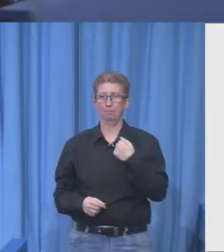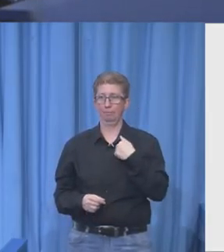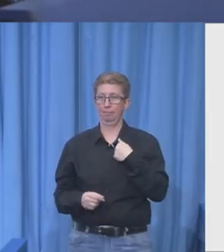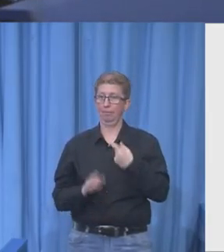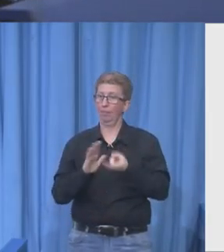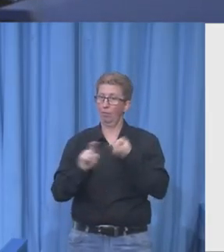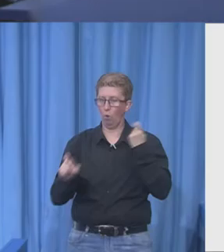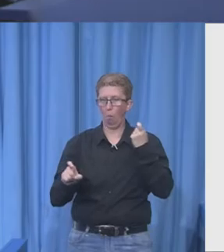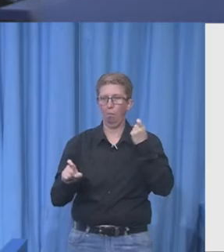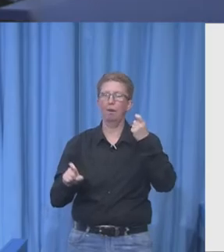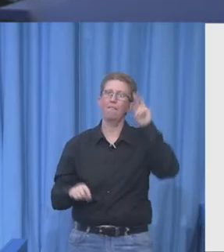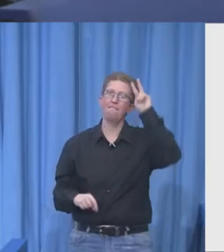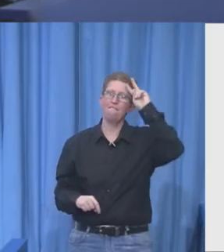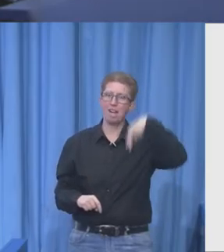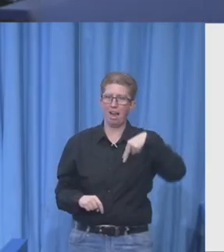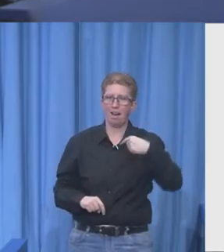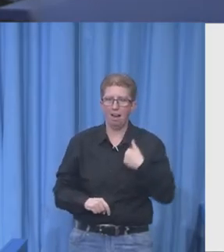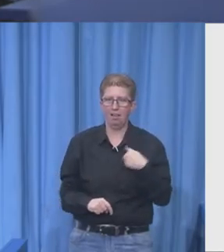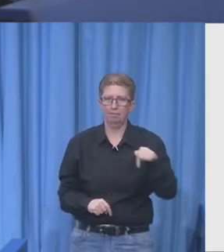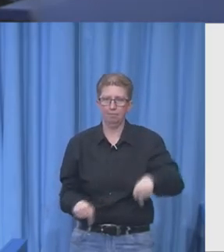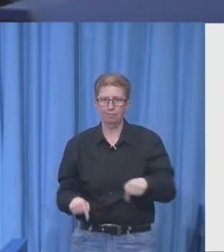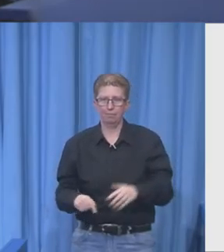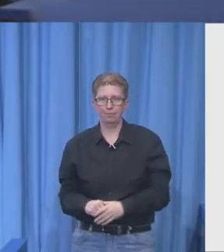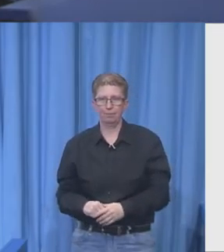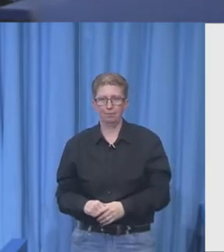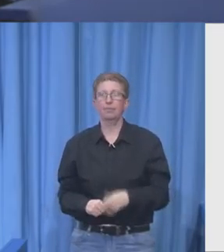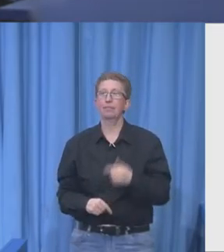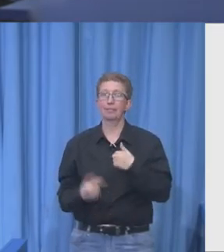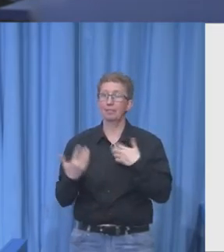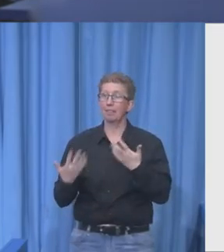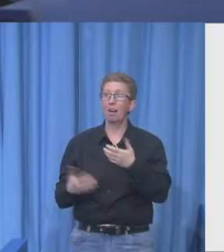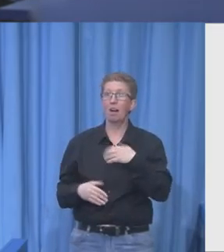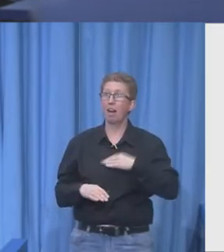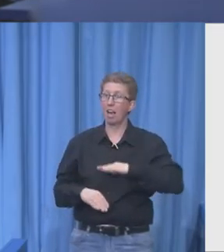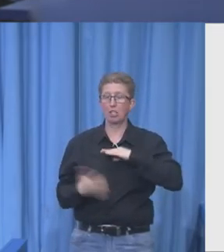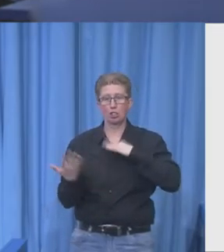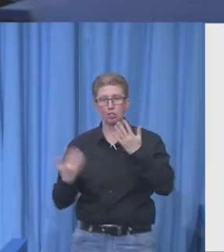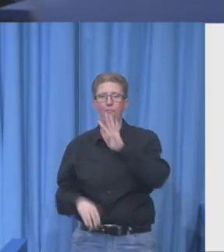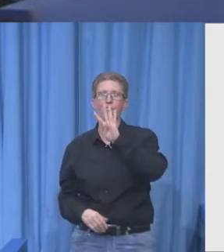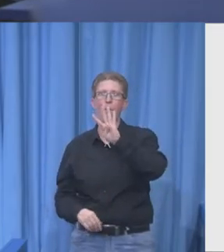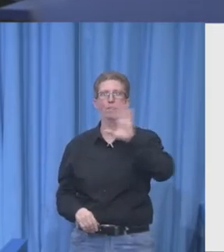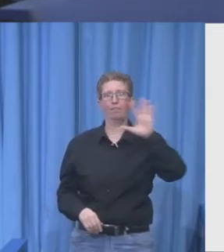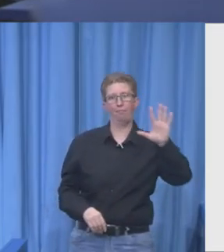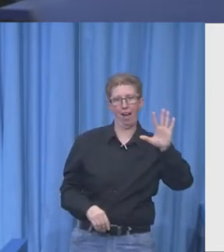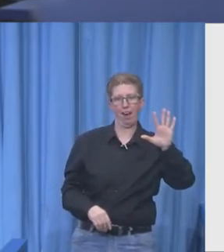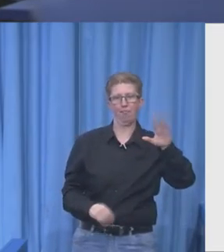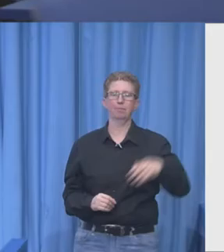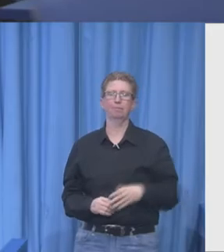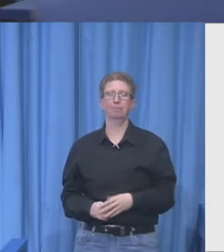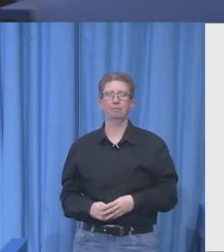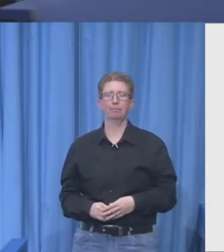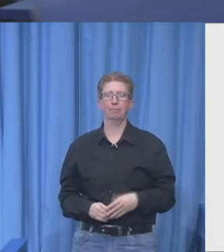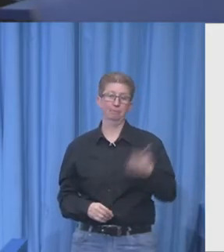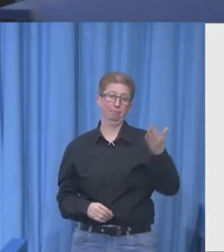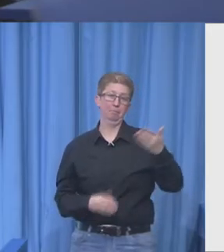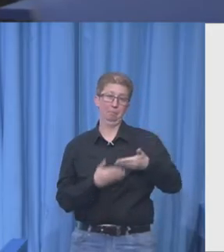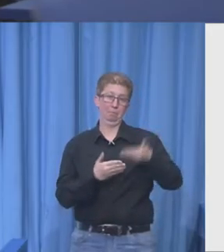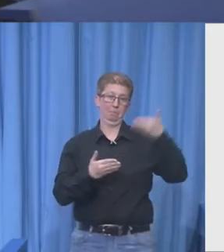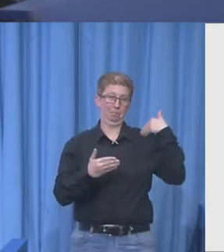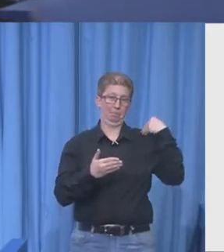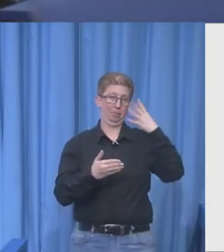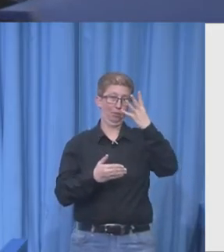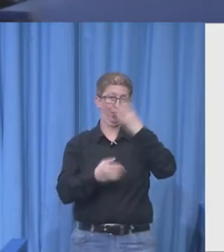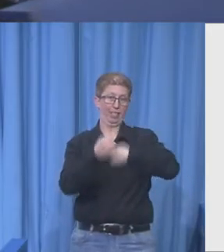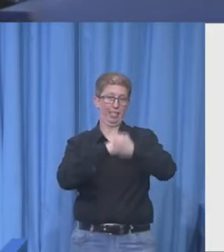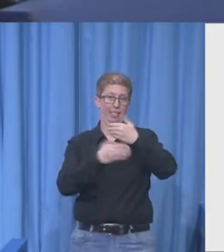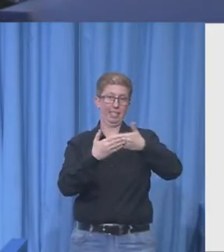old, and it was 4 years ago that I got my my diagnosis